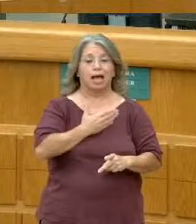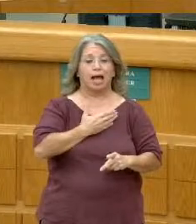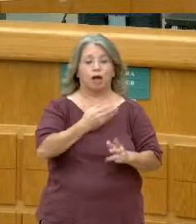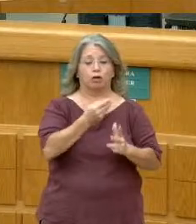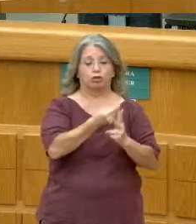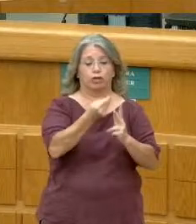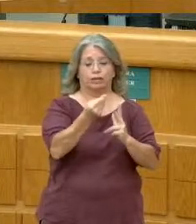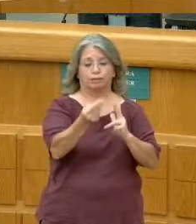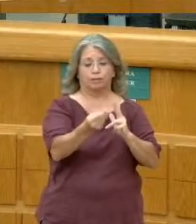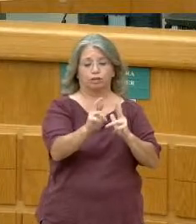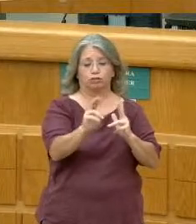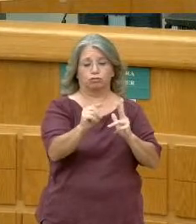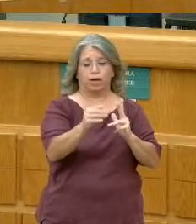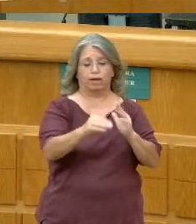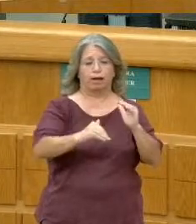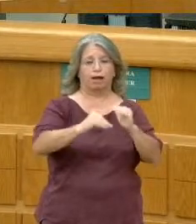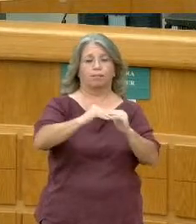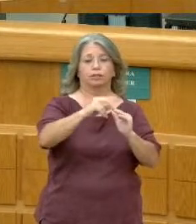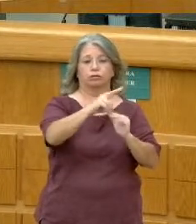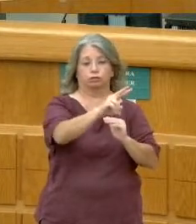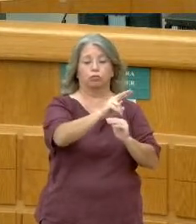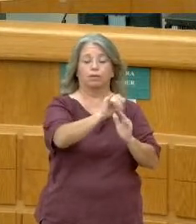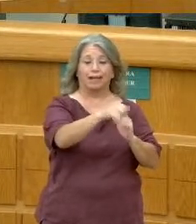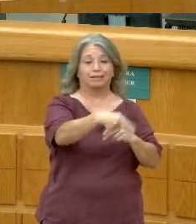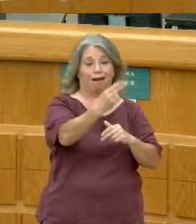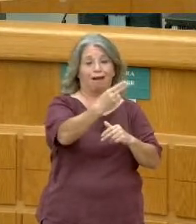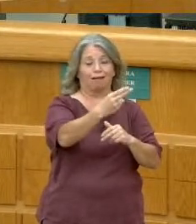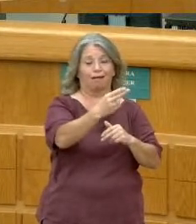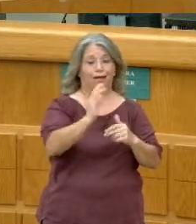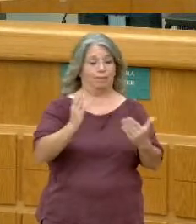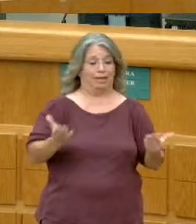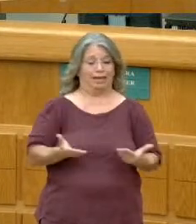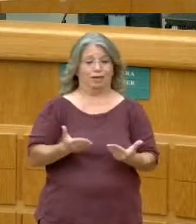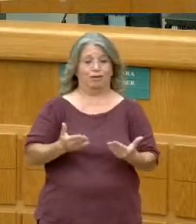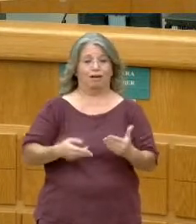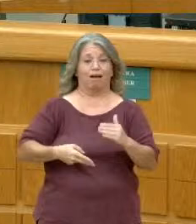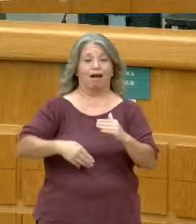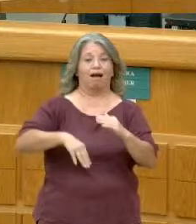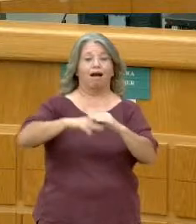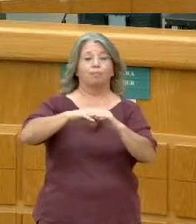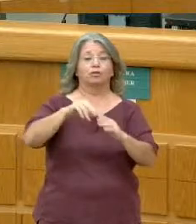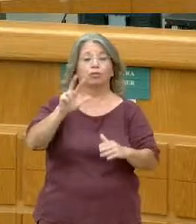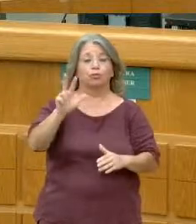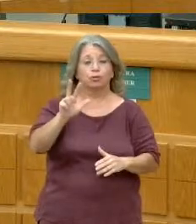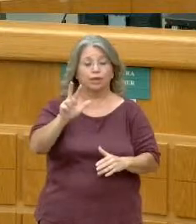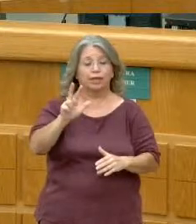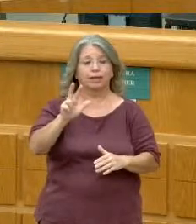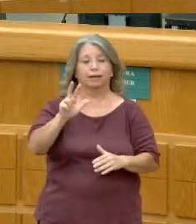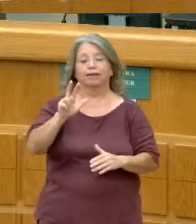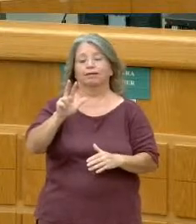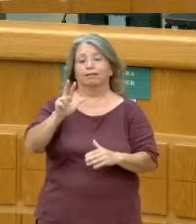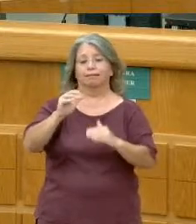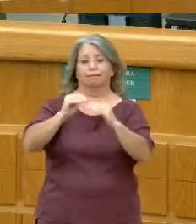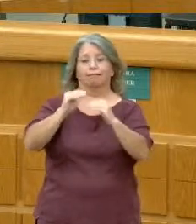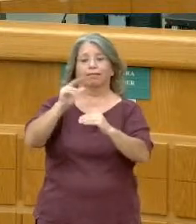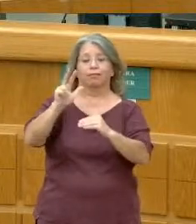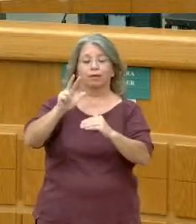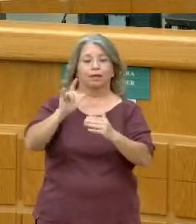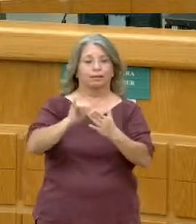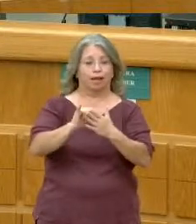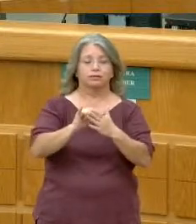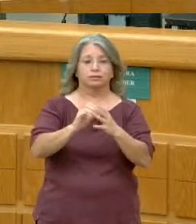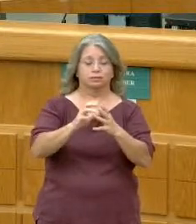really high. Here it got up to 3, and it was even higher, which is why we've been at the top of the state in a